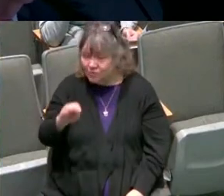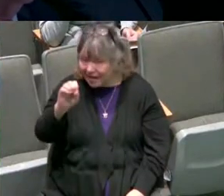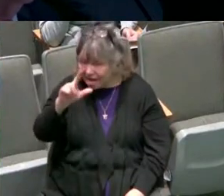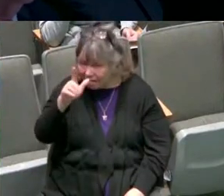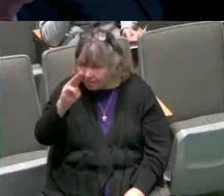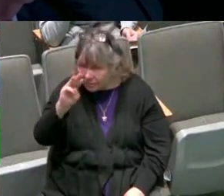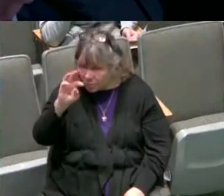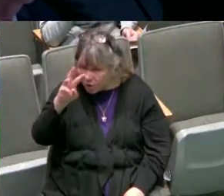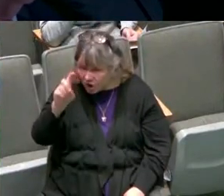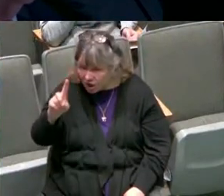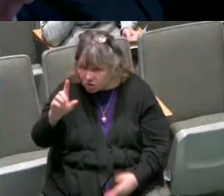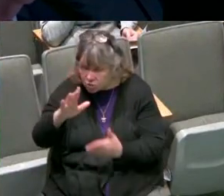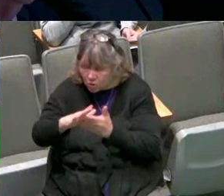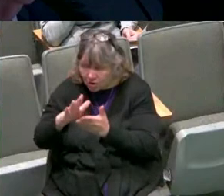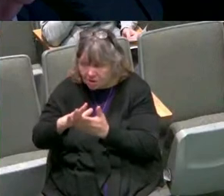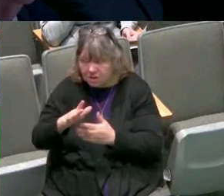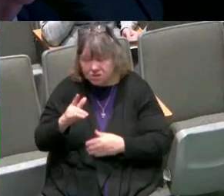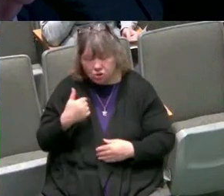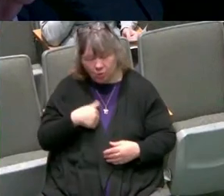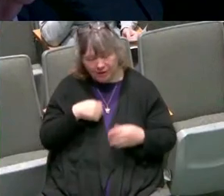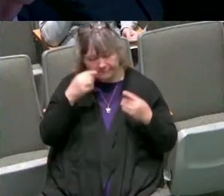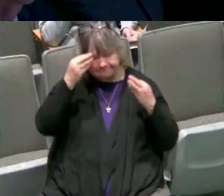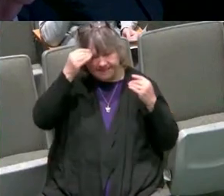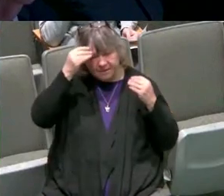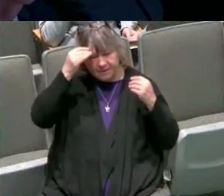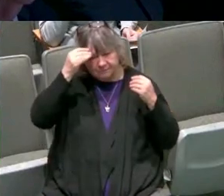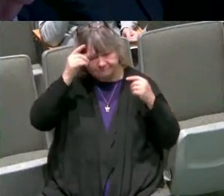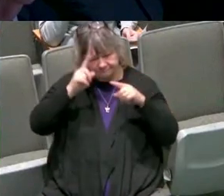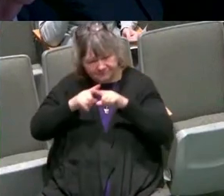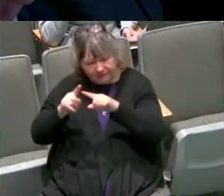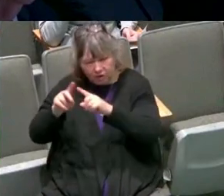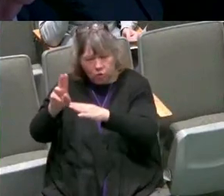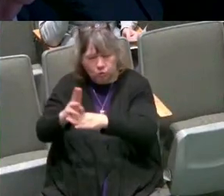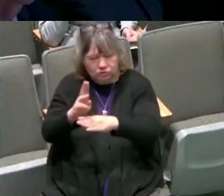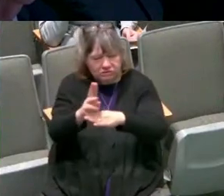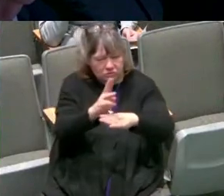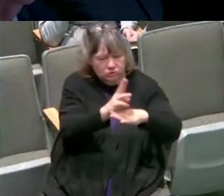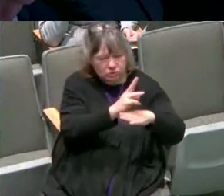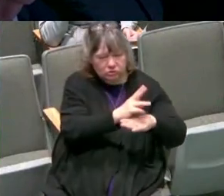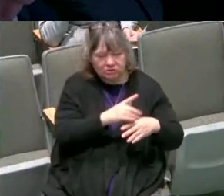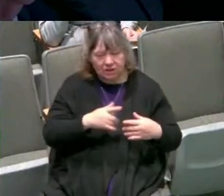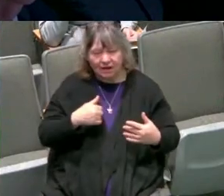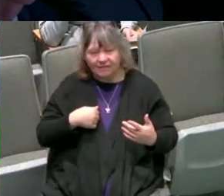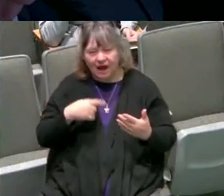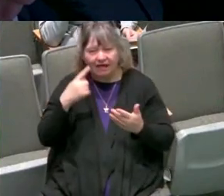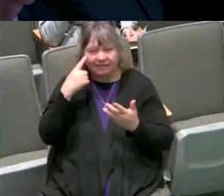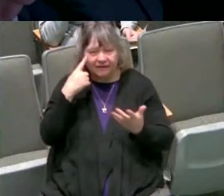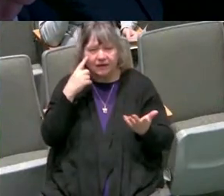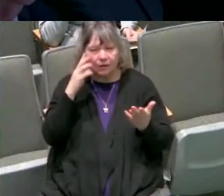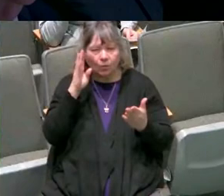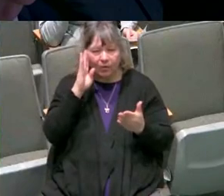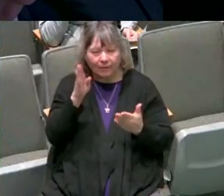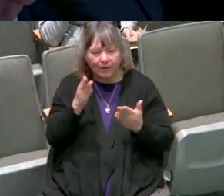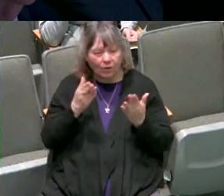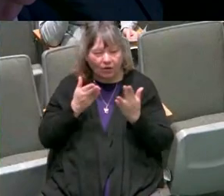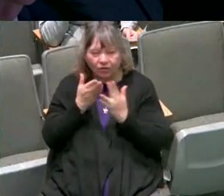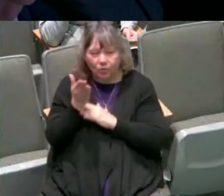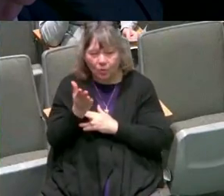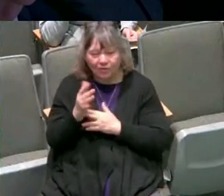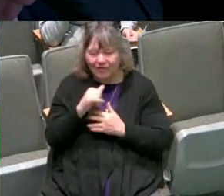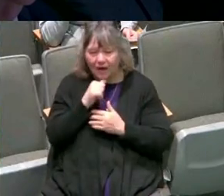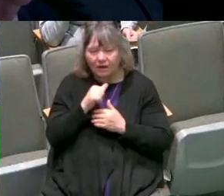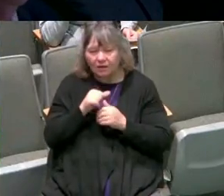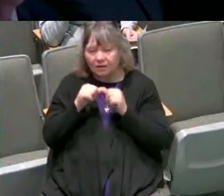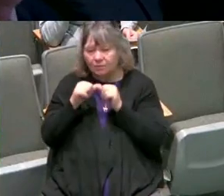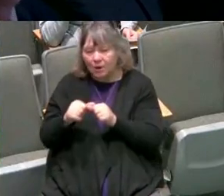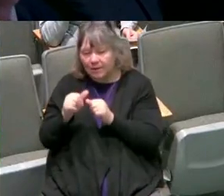School so there are there are considerations for that building that I believe will be going through that permanent